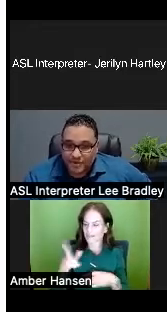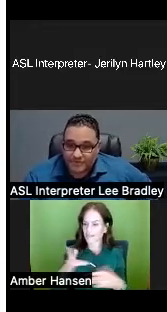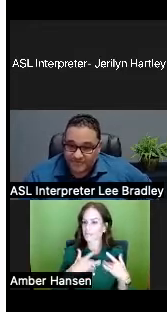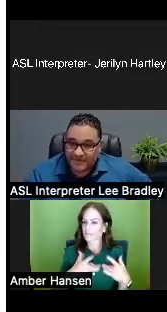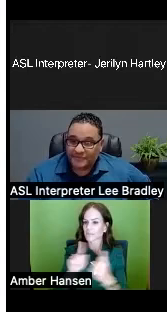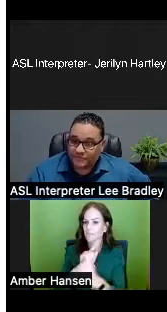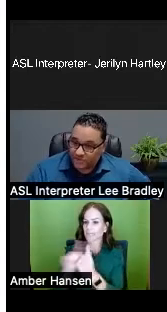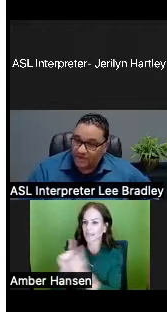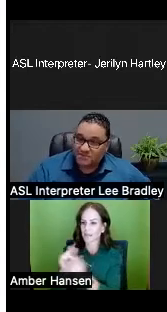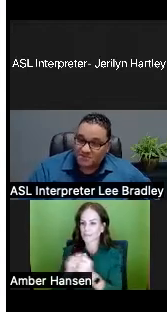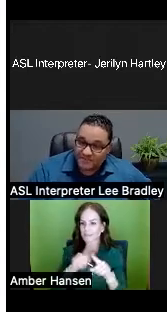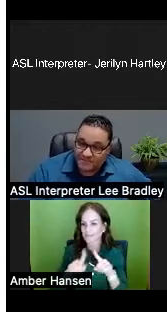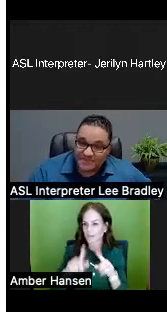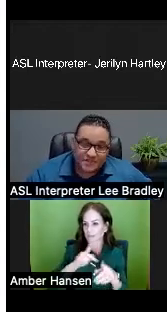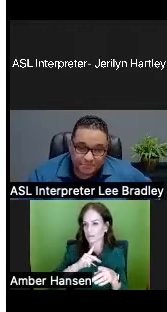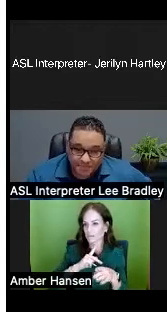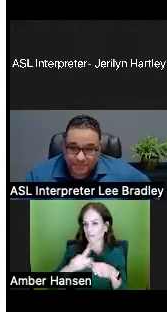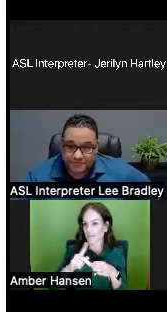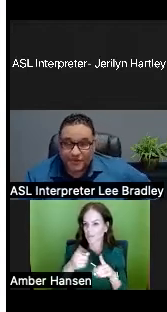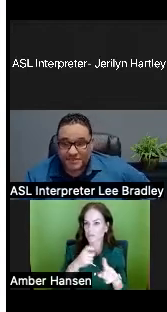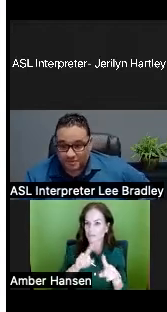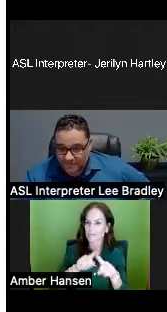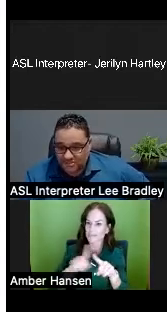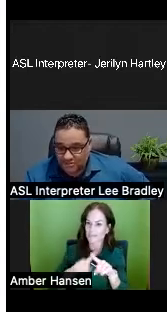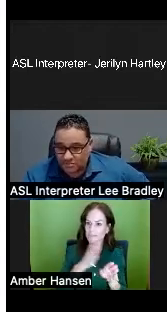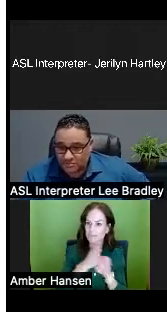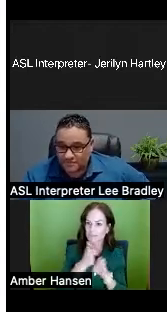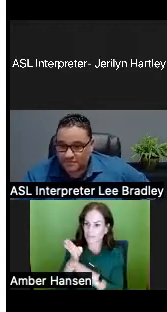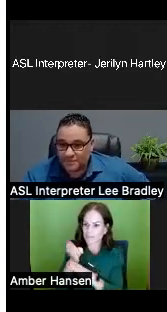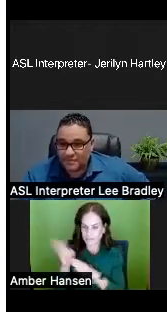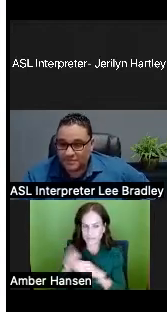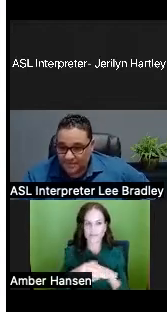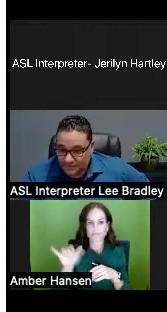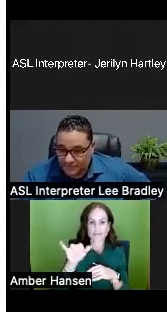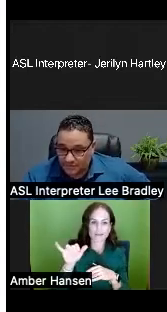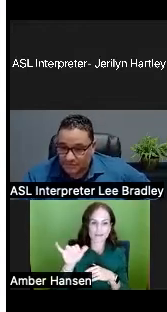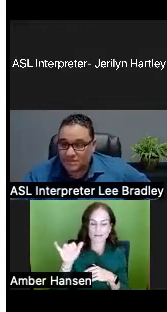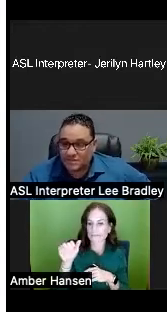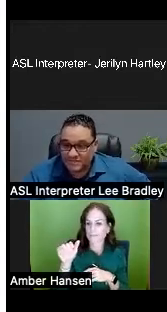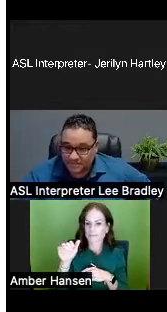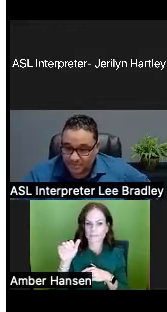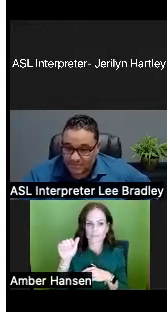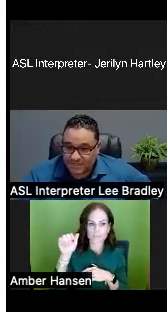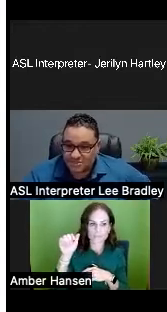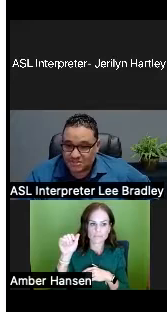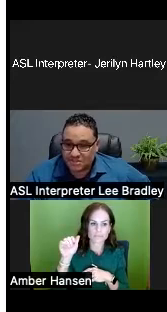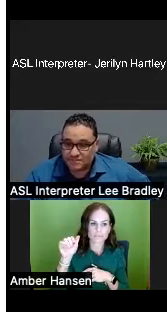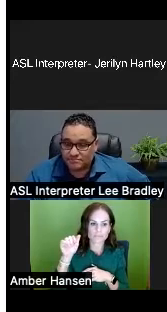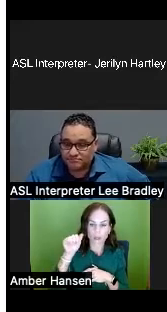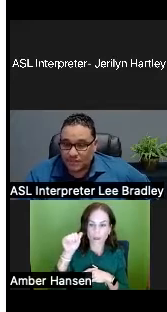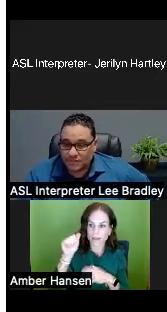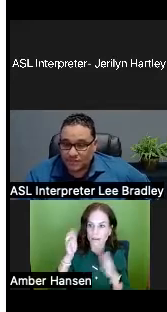After parents find out that their child is deaf, they tend to meet with various professionals from different disciplines, such